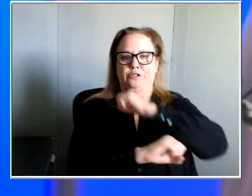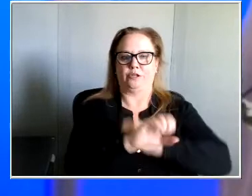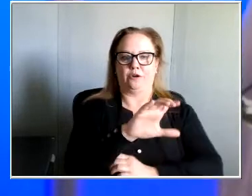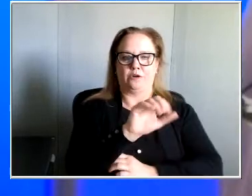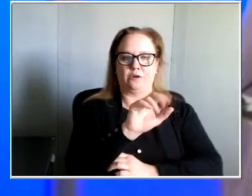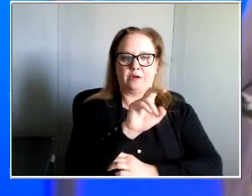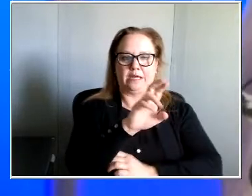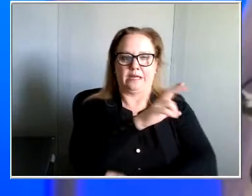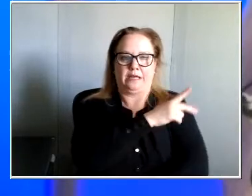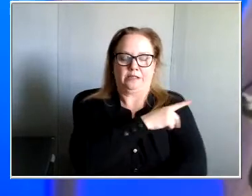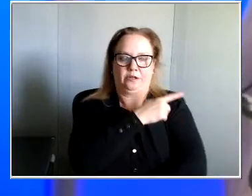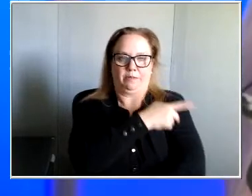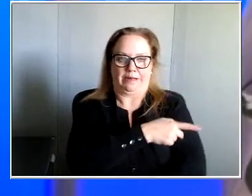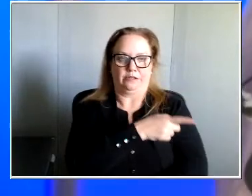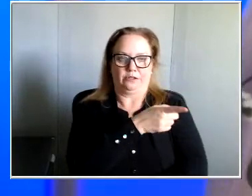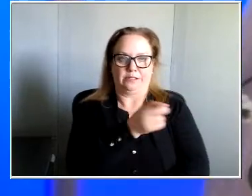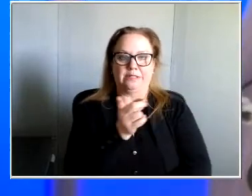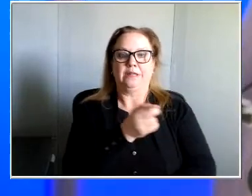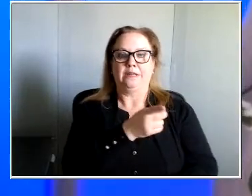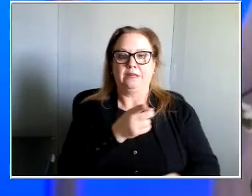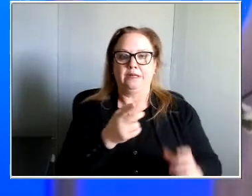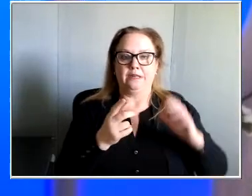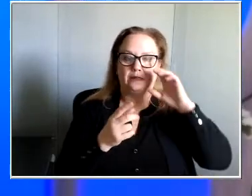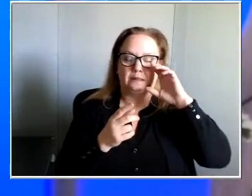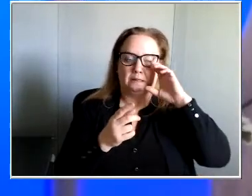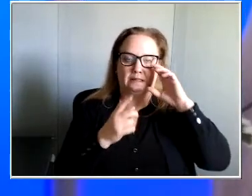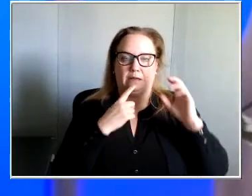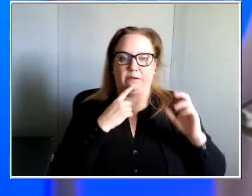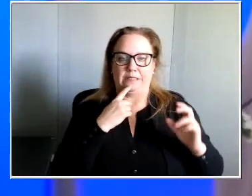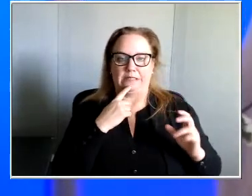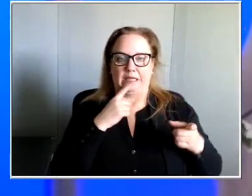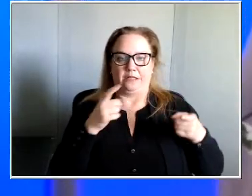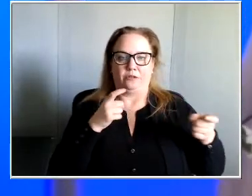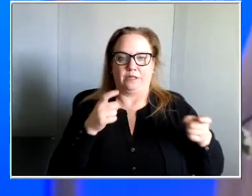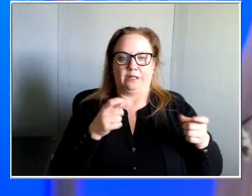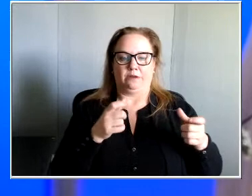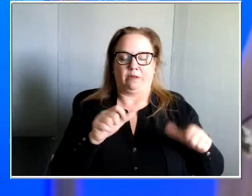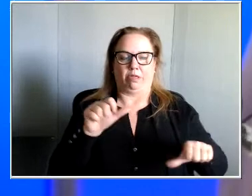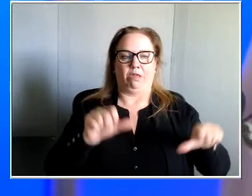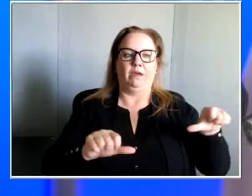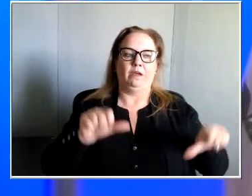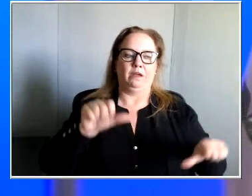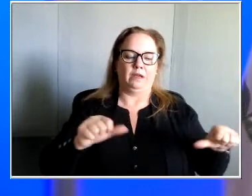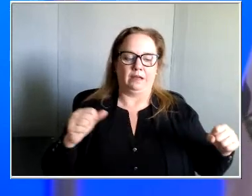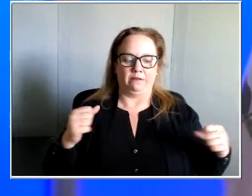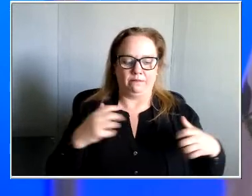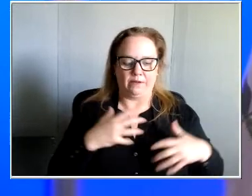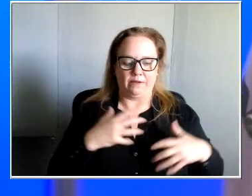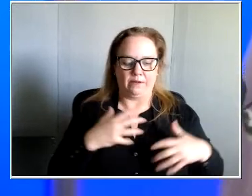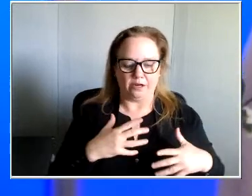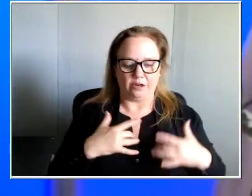And usually they, like we said, are dealing with uncertainty and fear and anxiety and depression when they